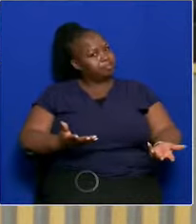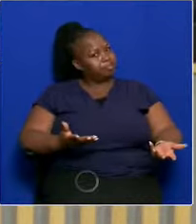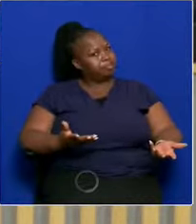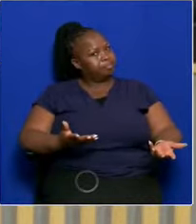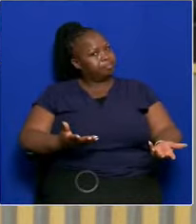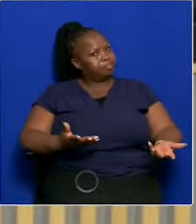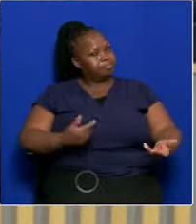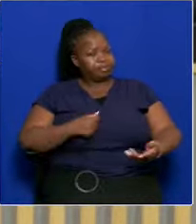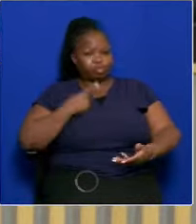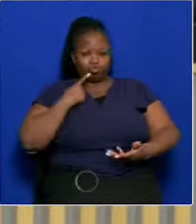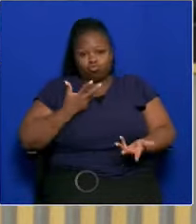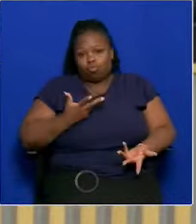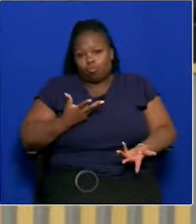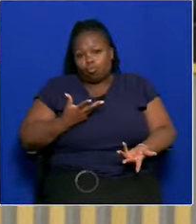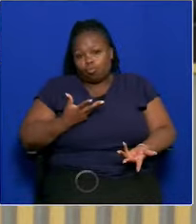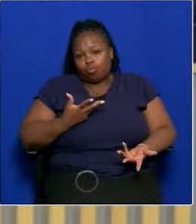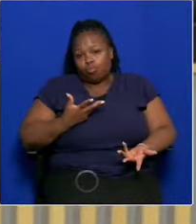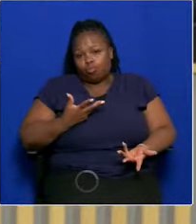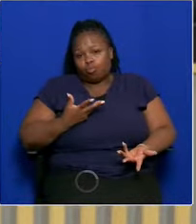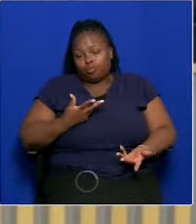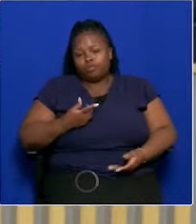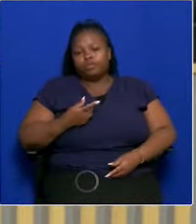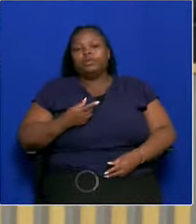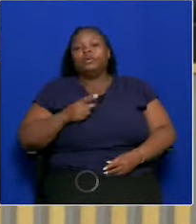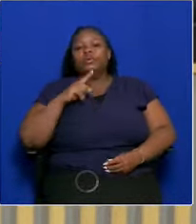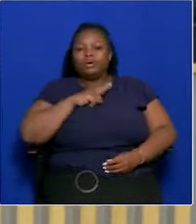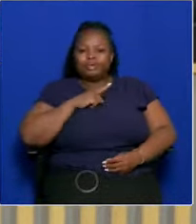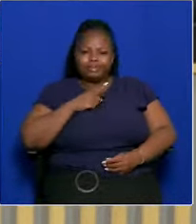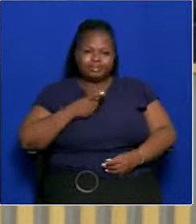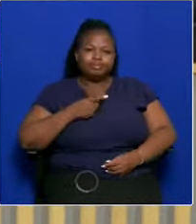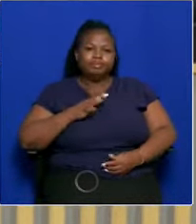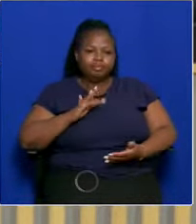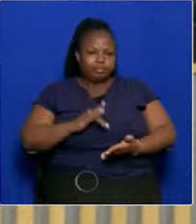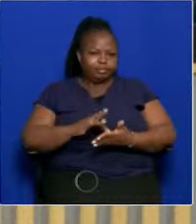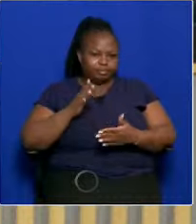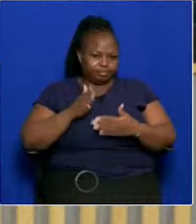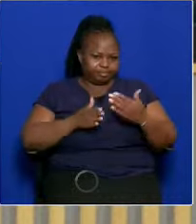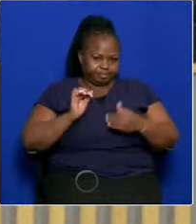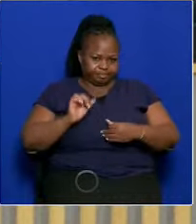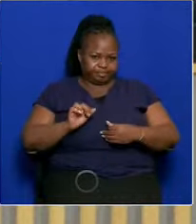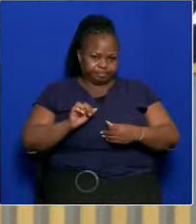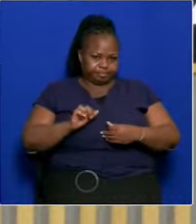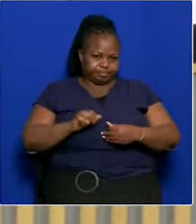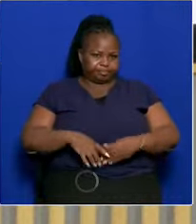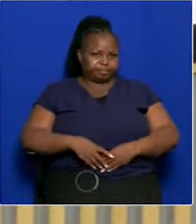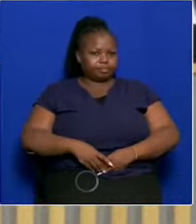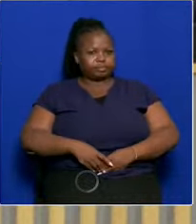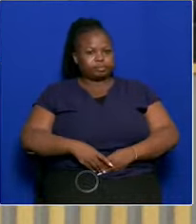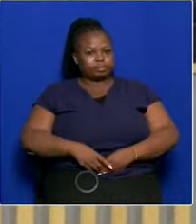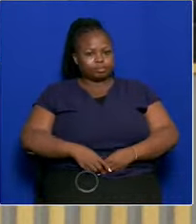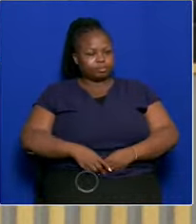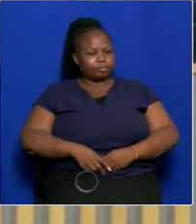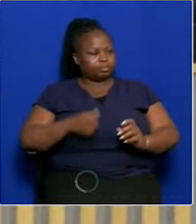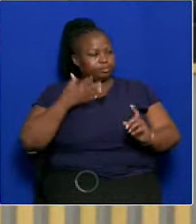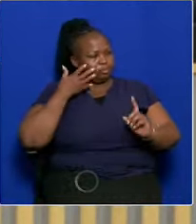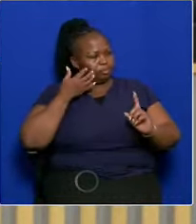to you, that your position in the end ends up doing Mr. Matlala's bidding